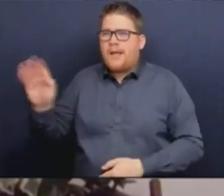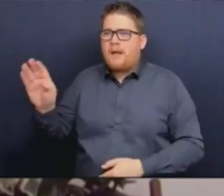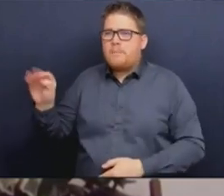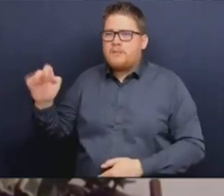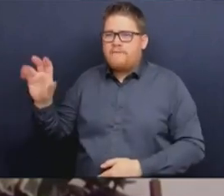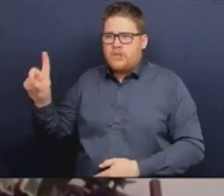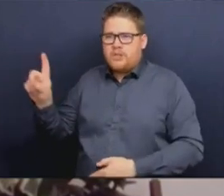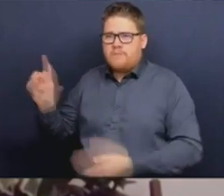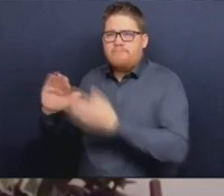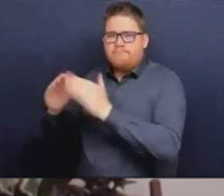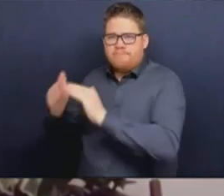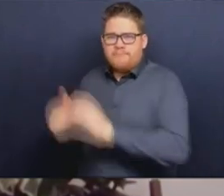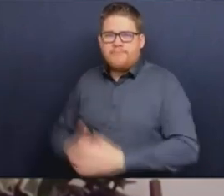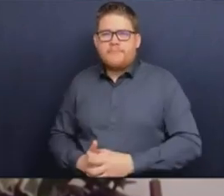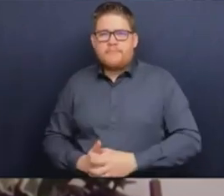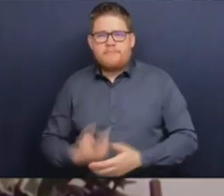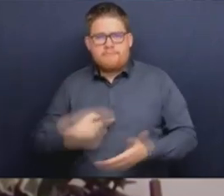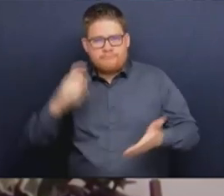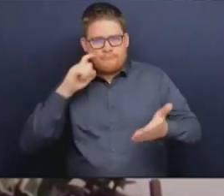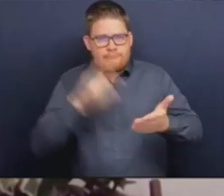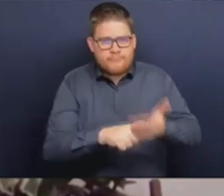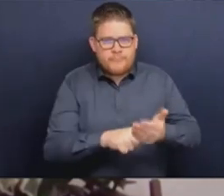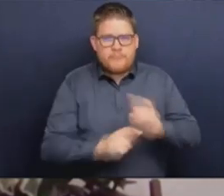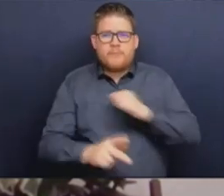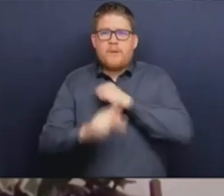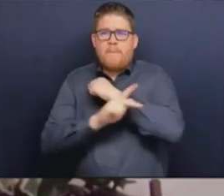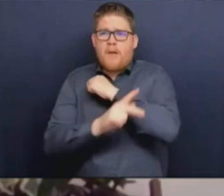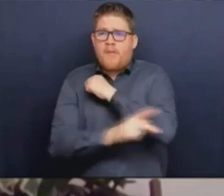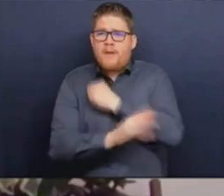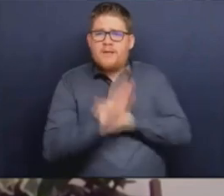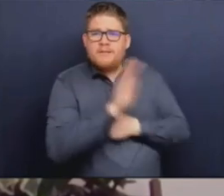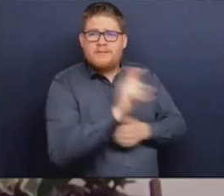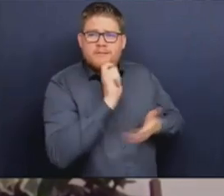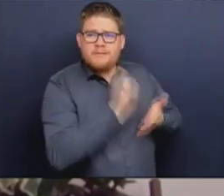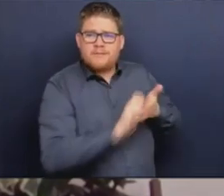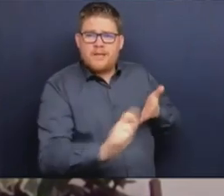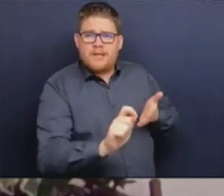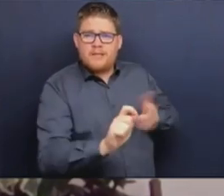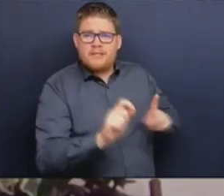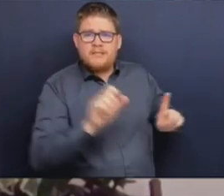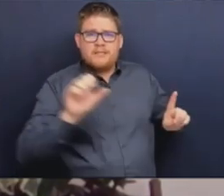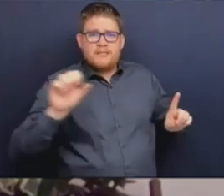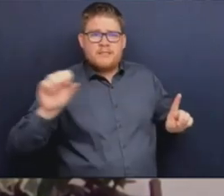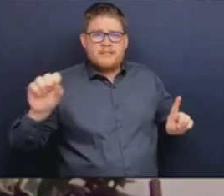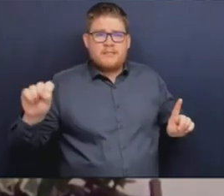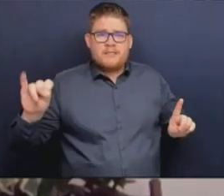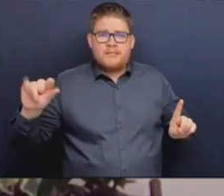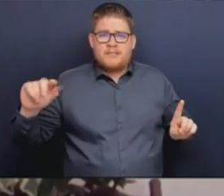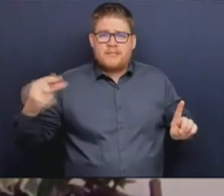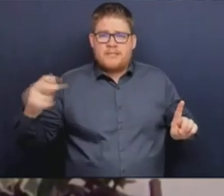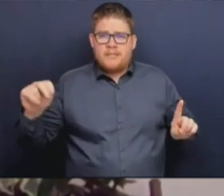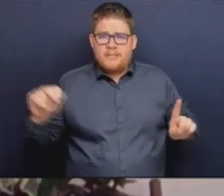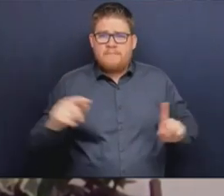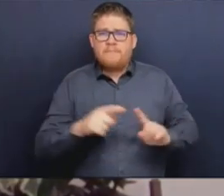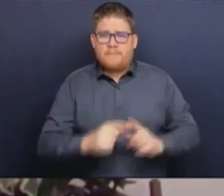and Premier Horgan, who are also in attendance, for their advocacy and hard work and commitment towards this important